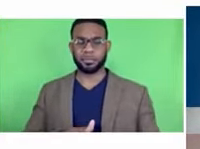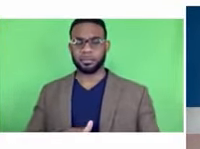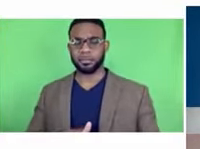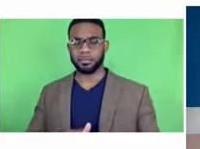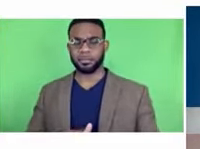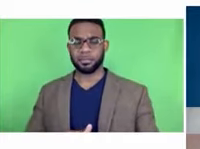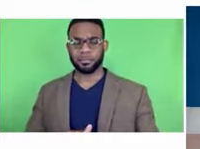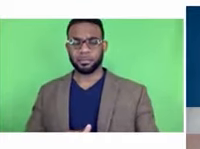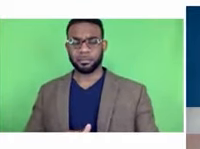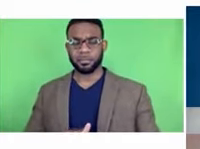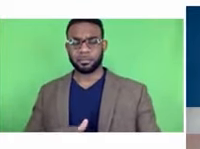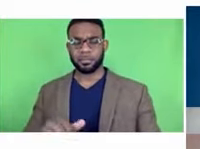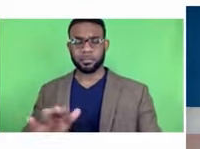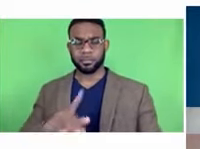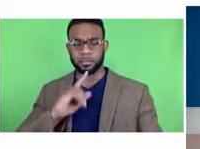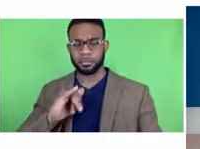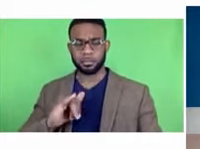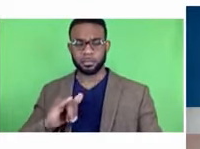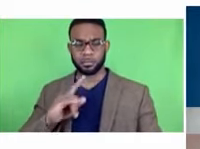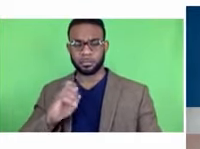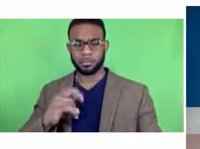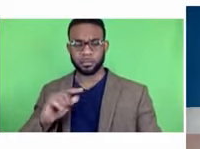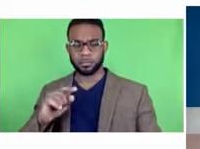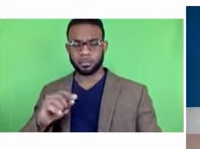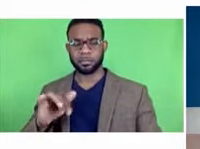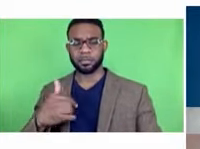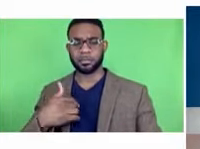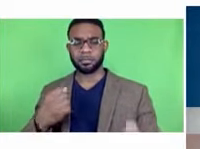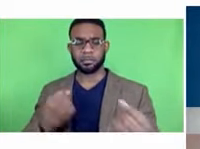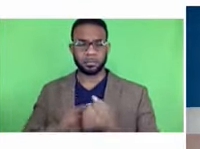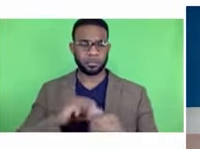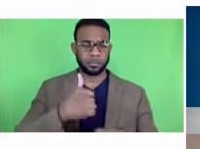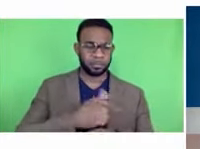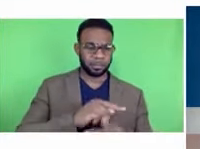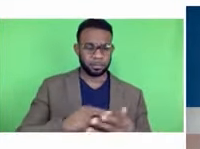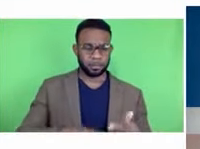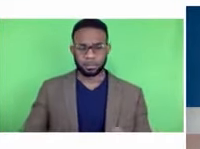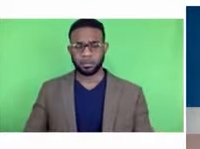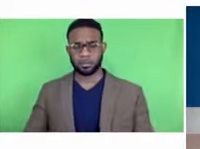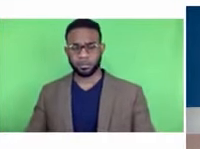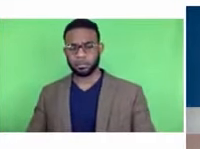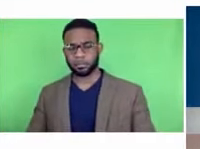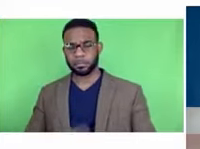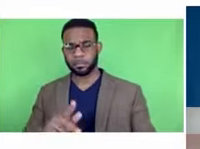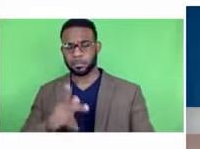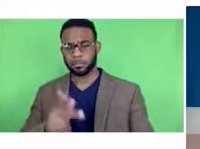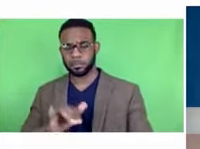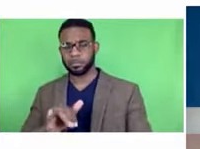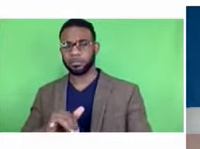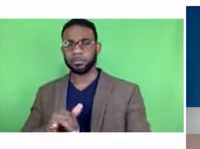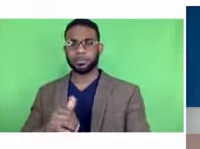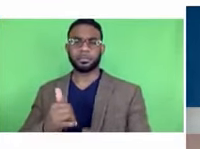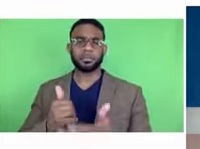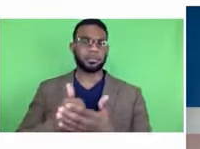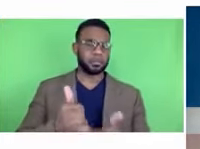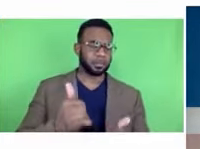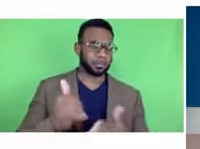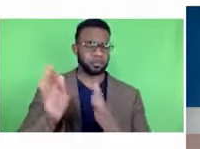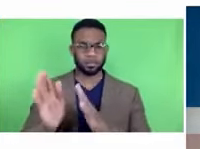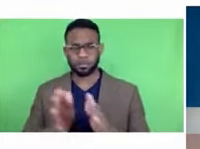yeah, no, the school's going to be a little painful, but we have supports and people in place to help you